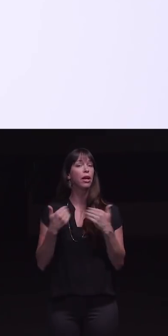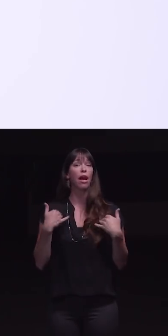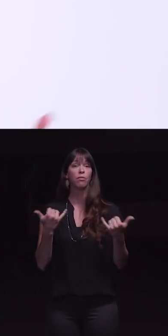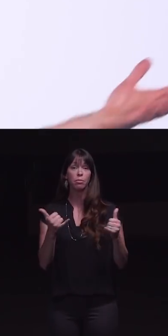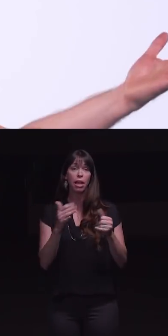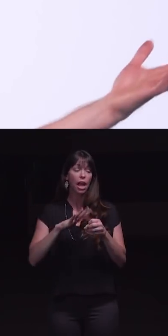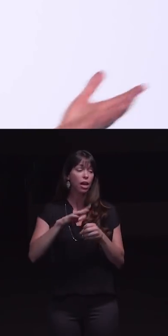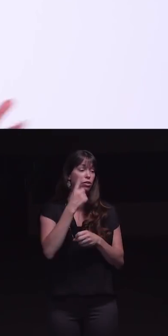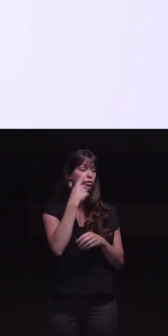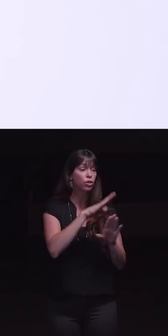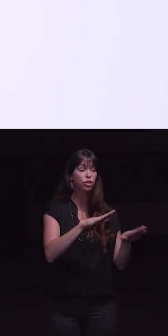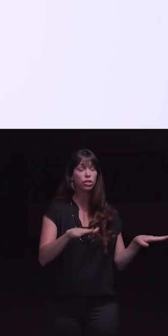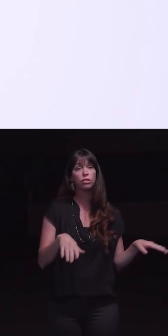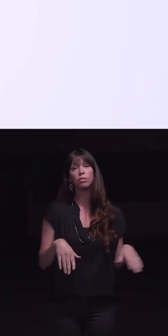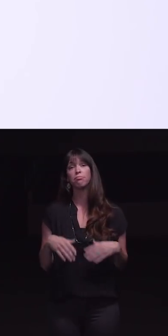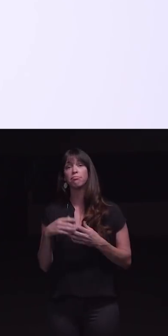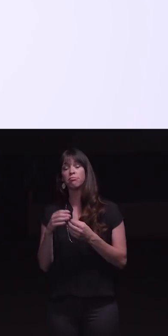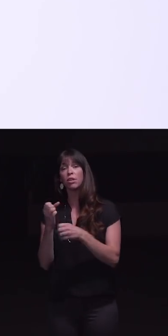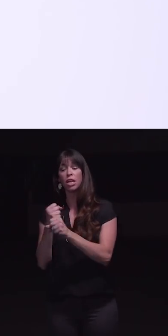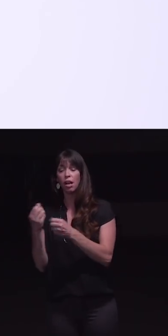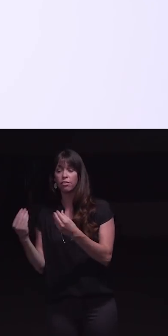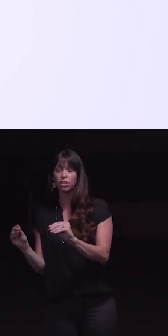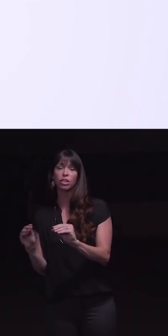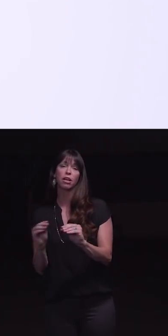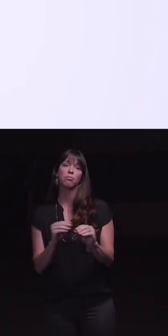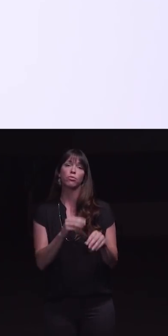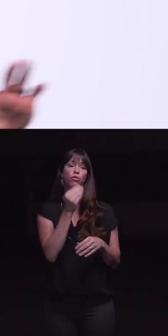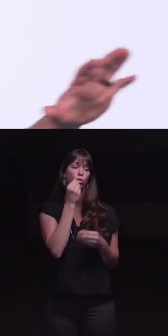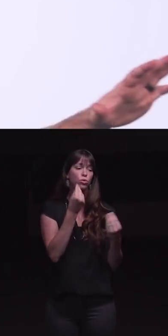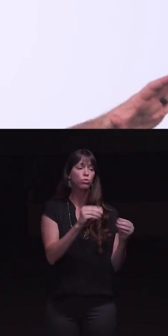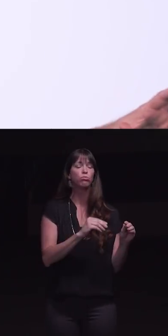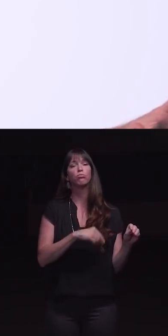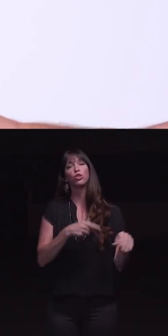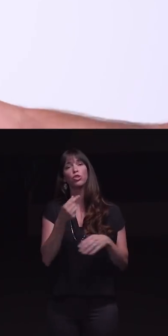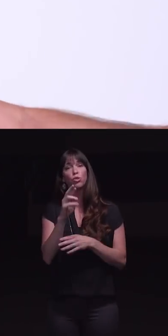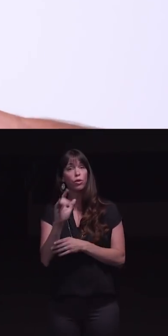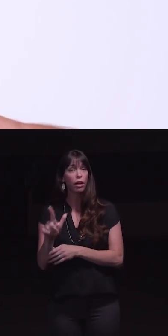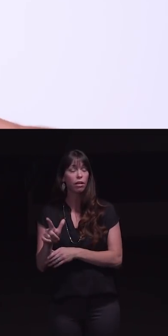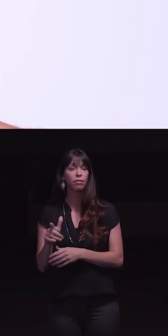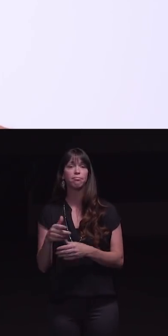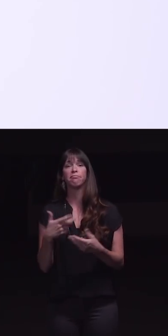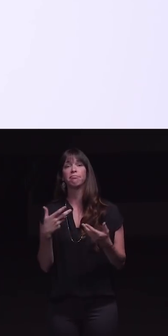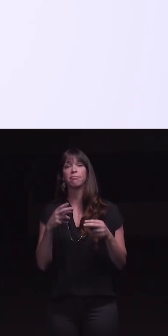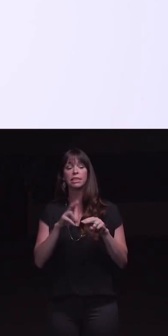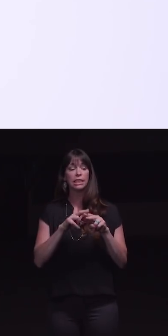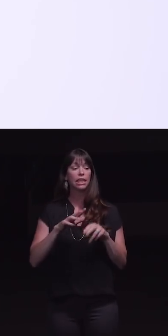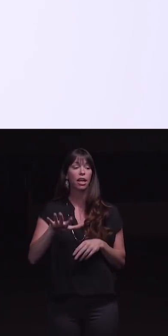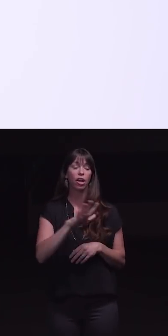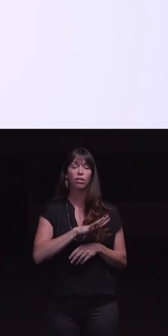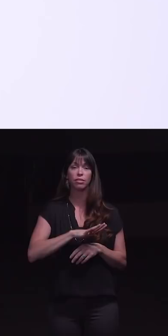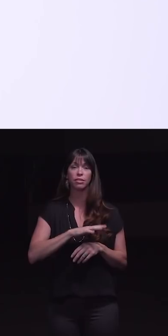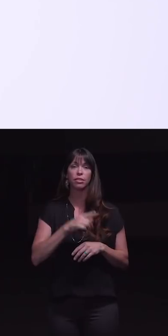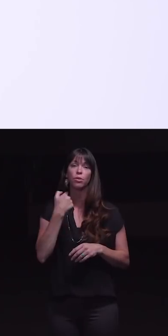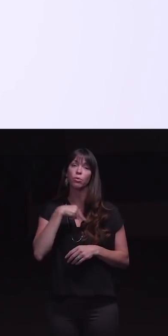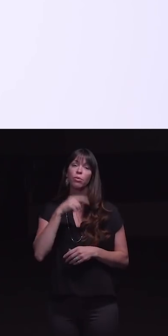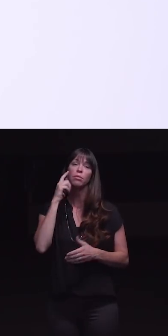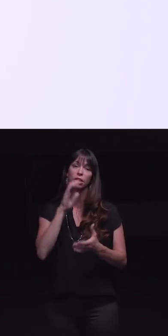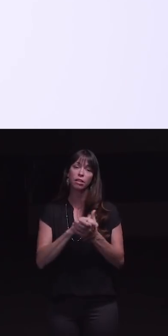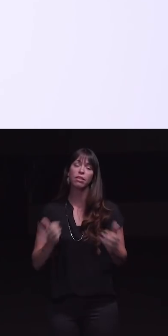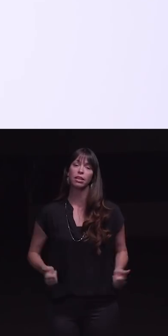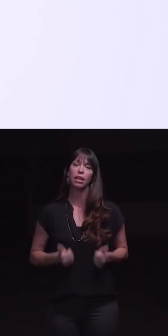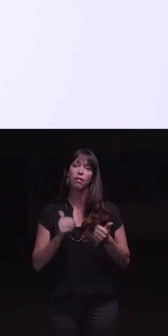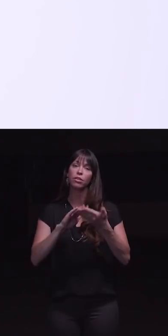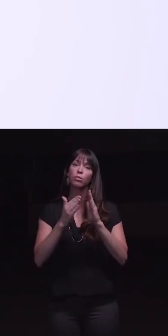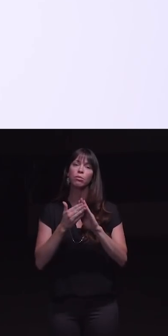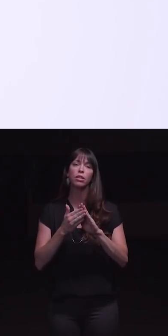for kids, coffee shops, barbecue grills, food service, and amazing seating areas all across our campuses because we believe doing life